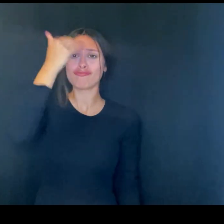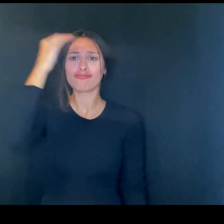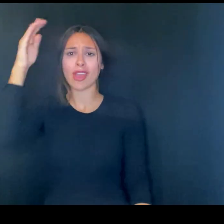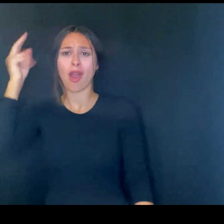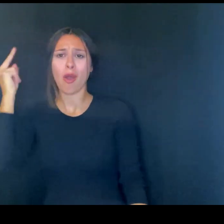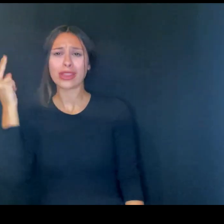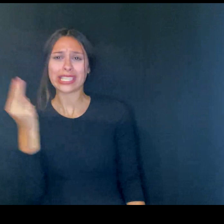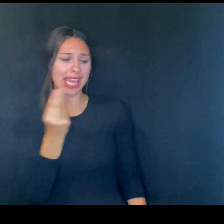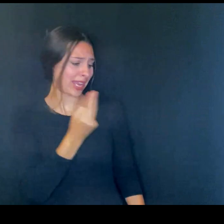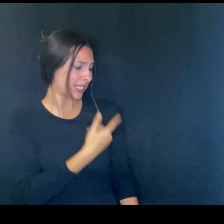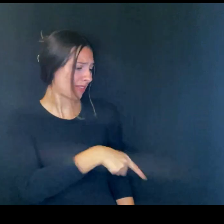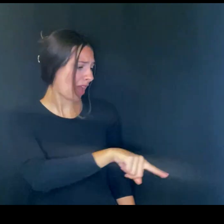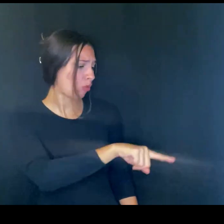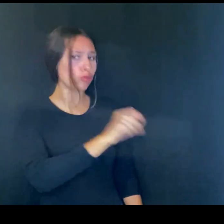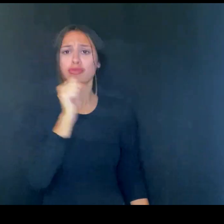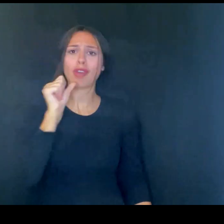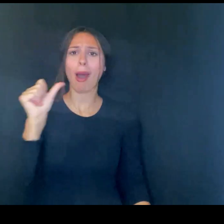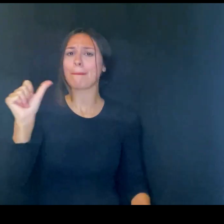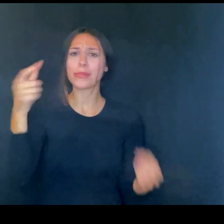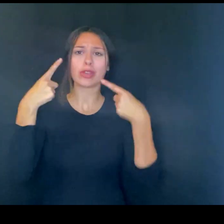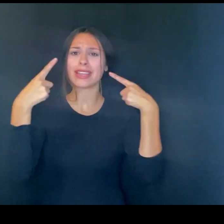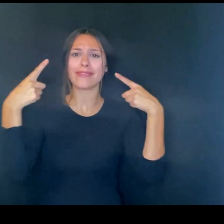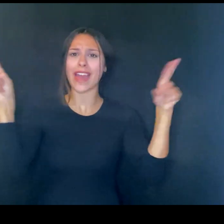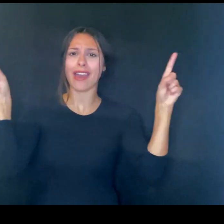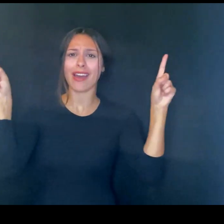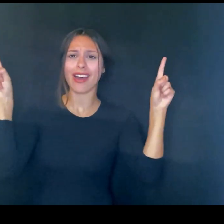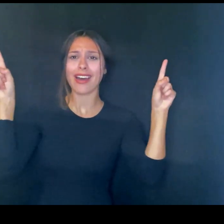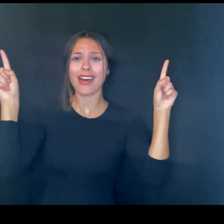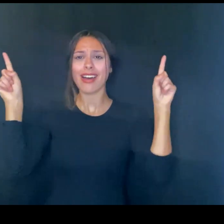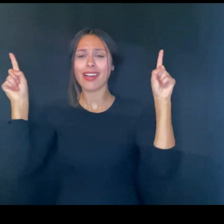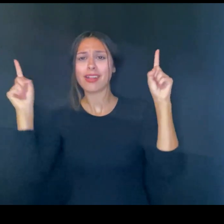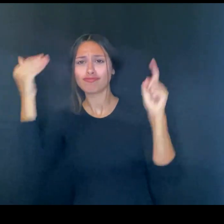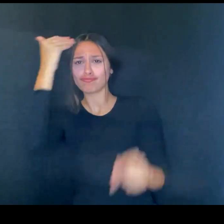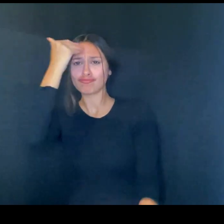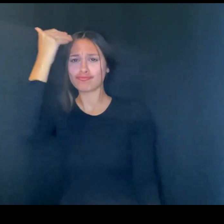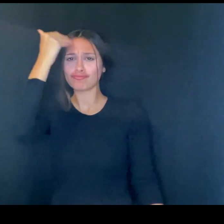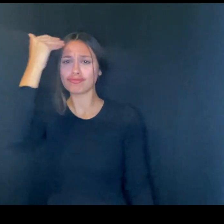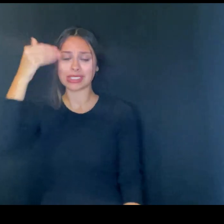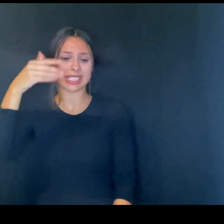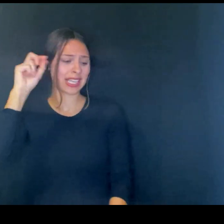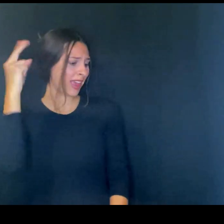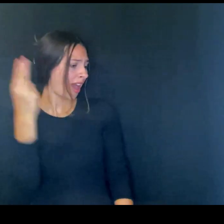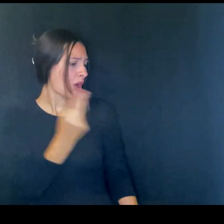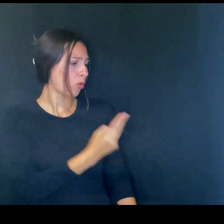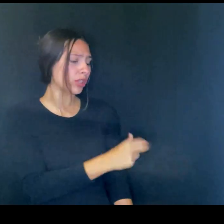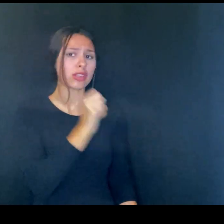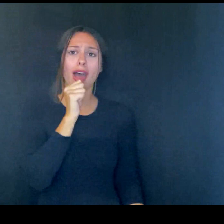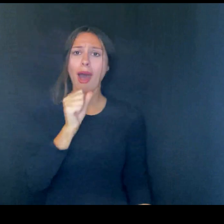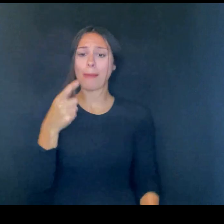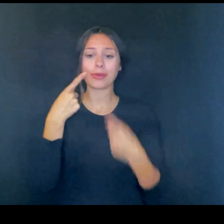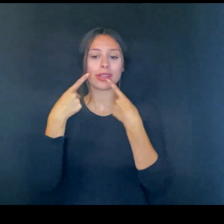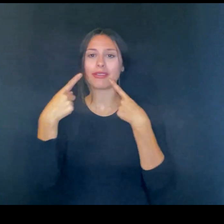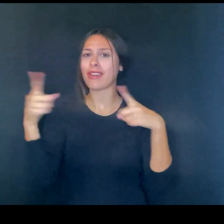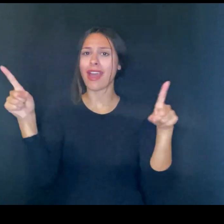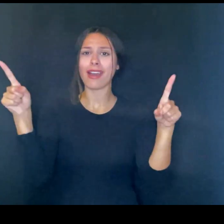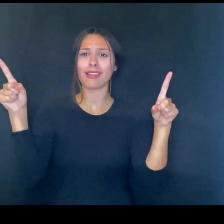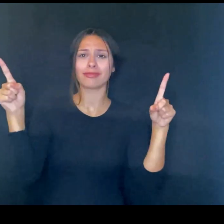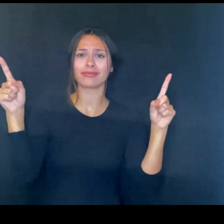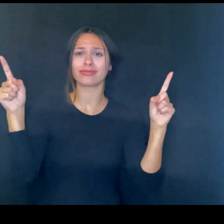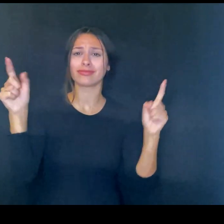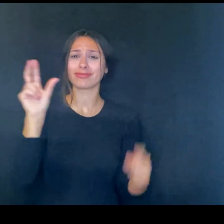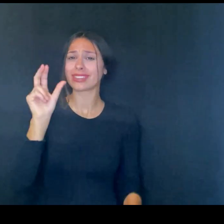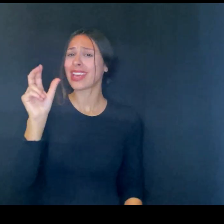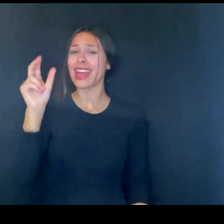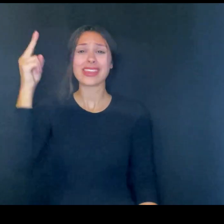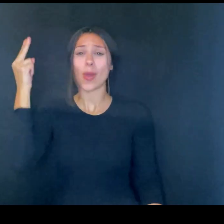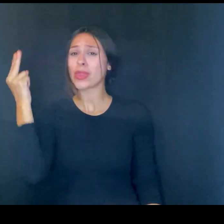this out. No, the gates of hell will not prevail. No, the gates of hell will not prevail. Sing